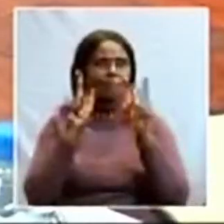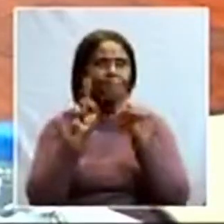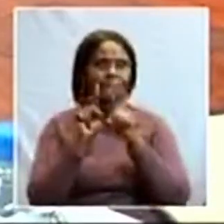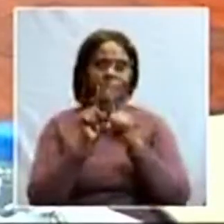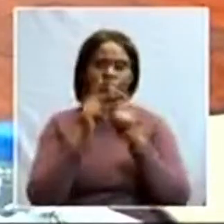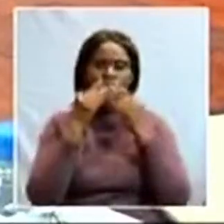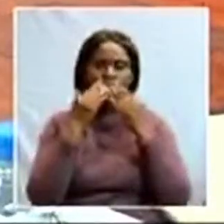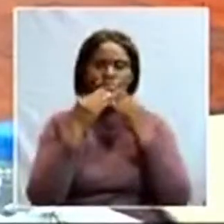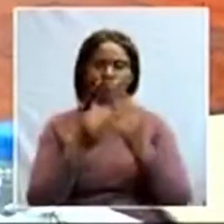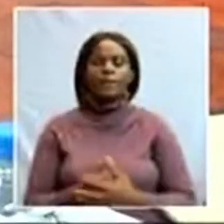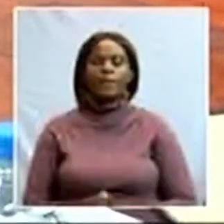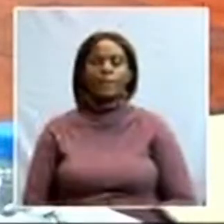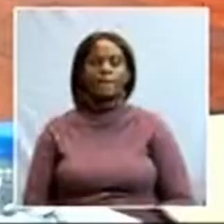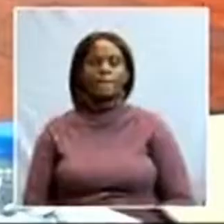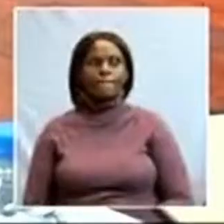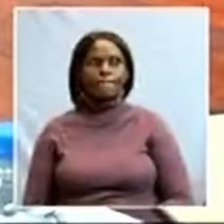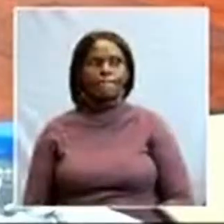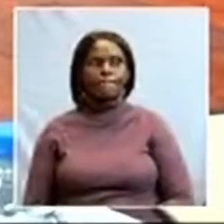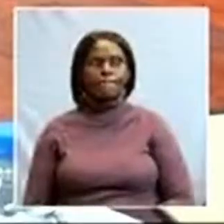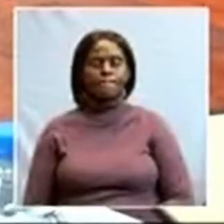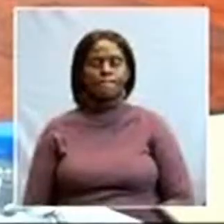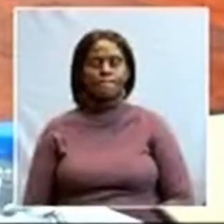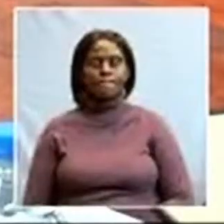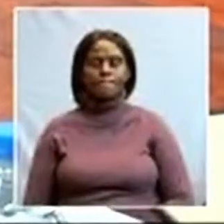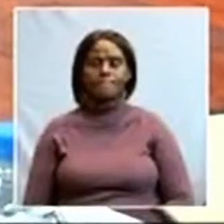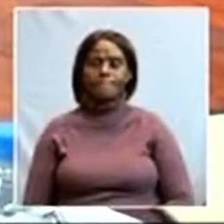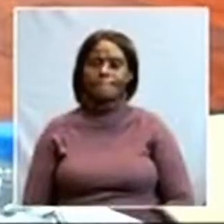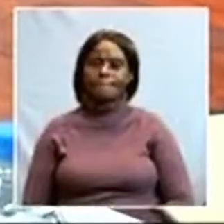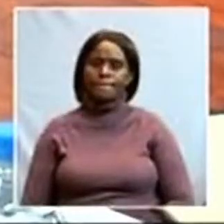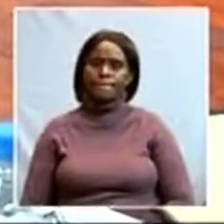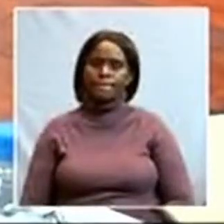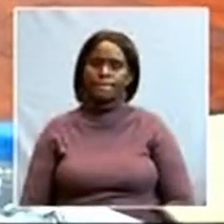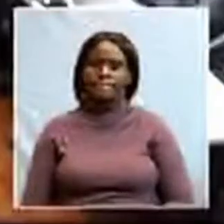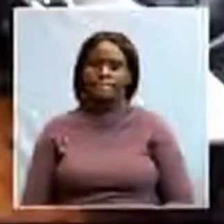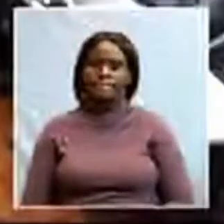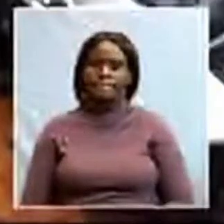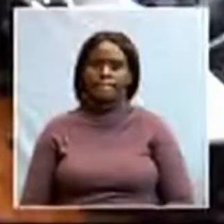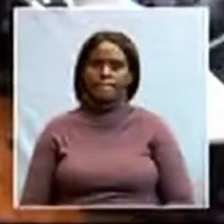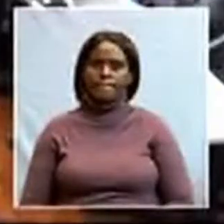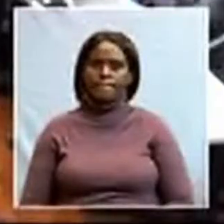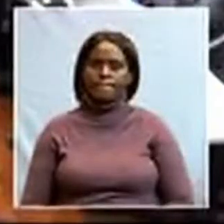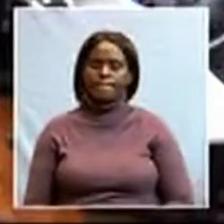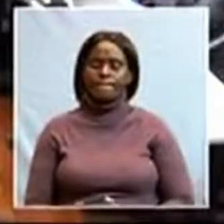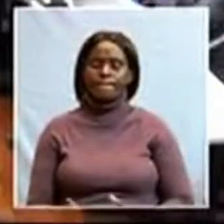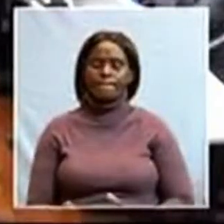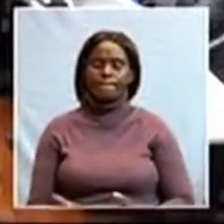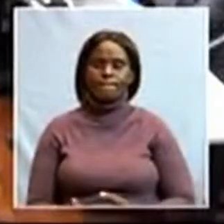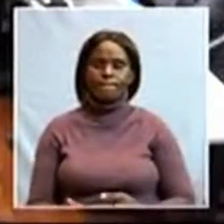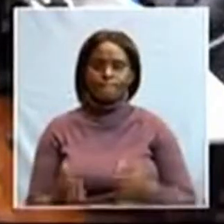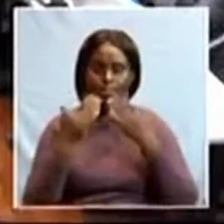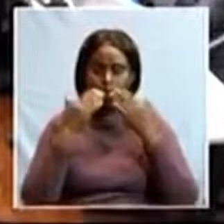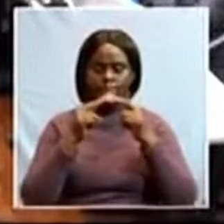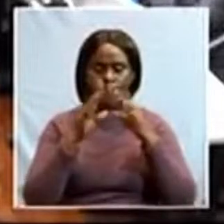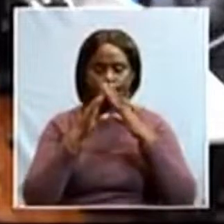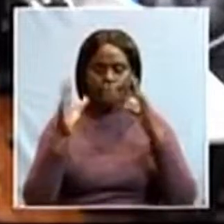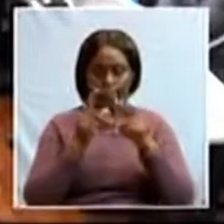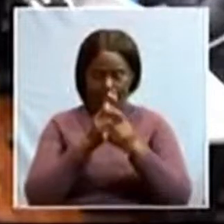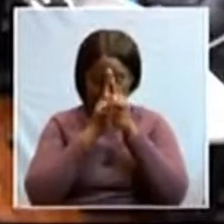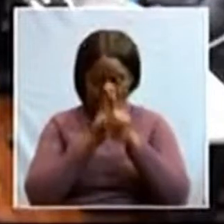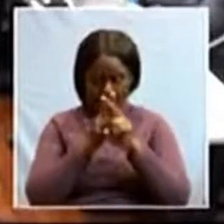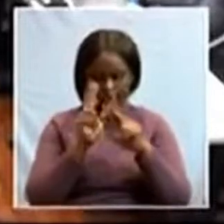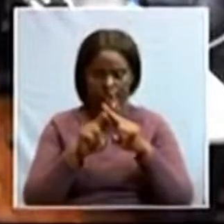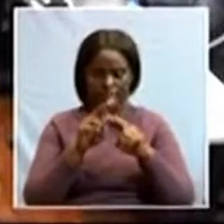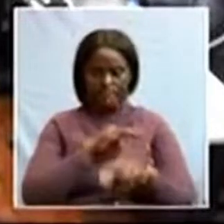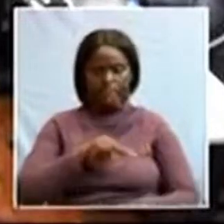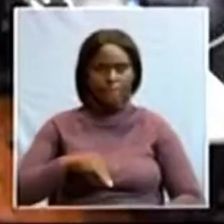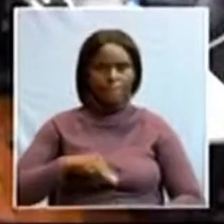you. Yes, Acting Director Human Resource. Thank you very much, Chair, and the Honorable Member. We